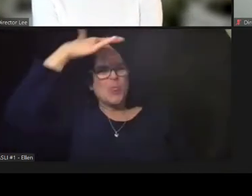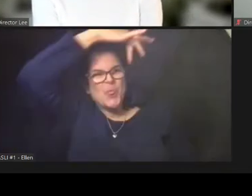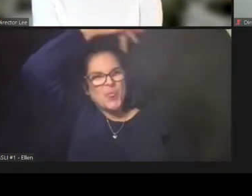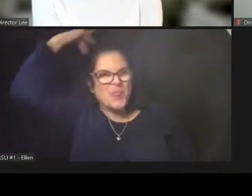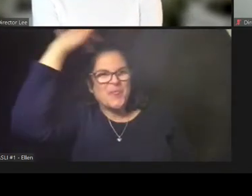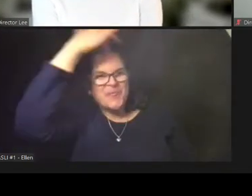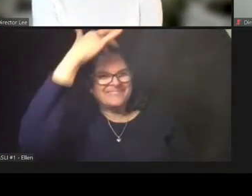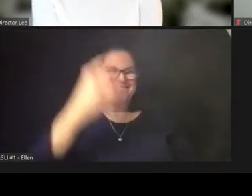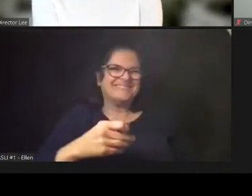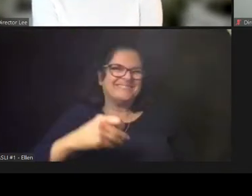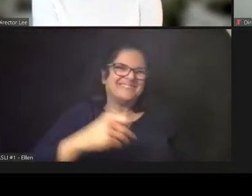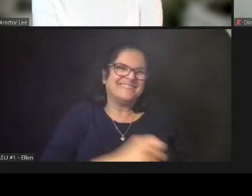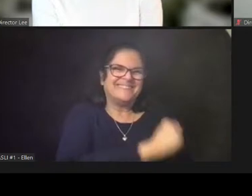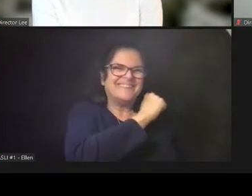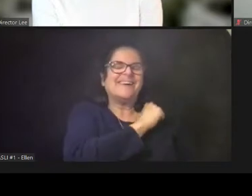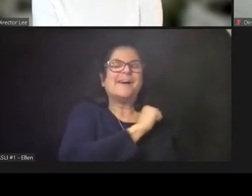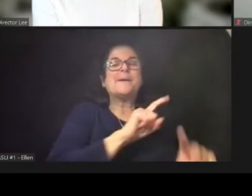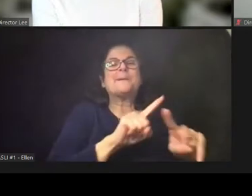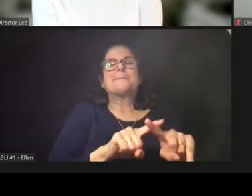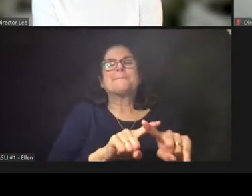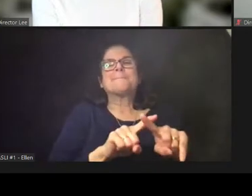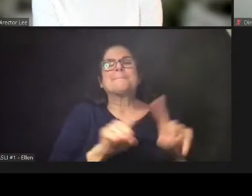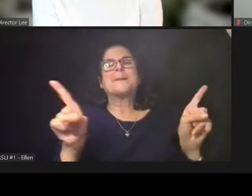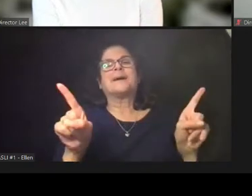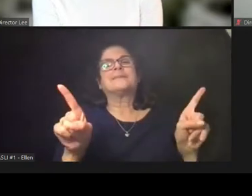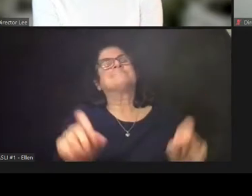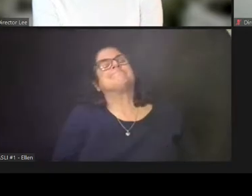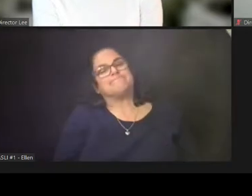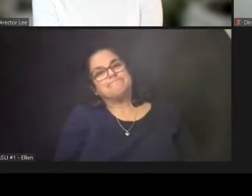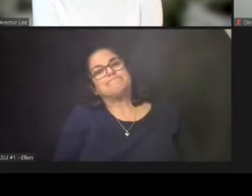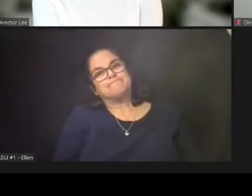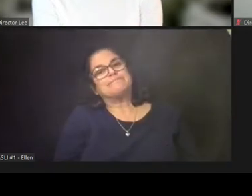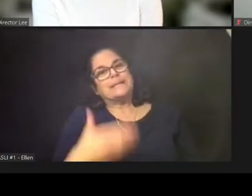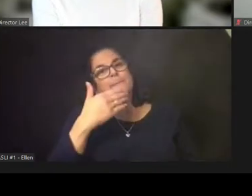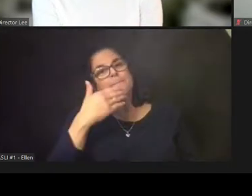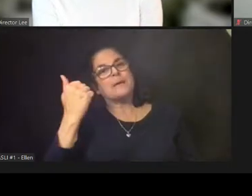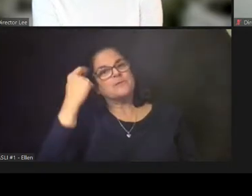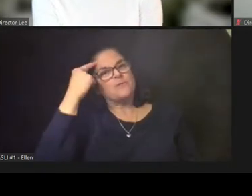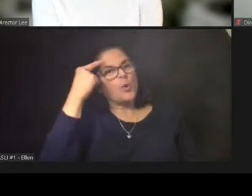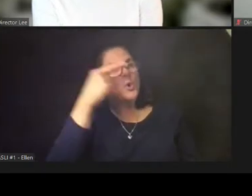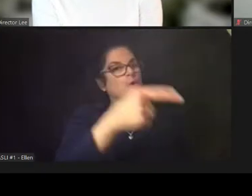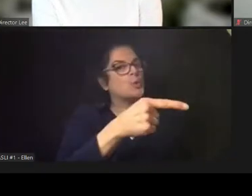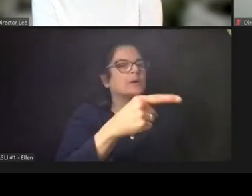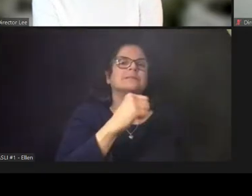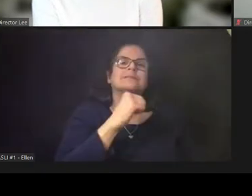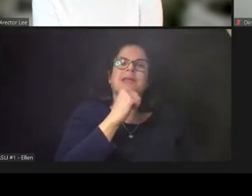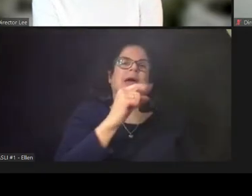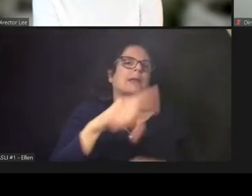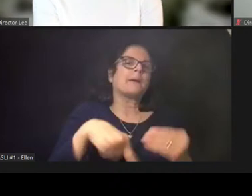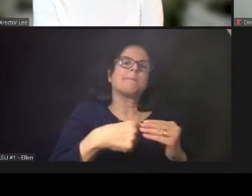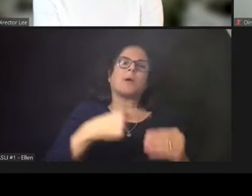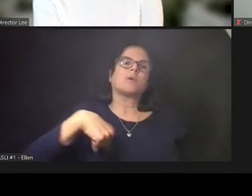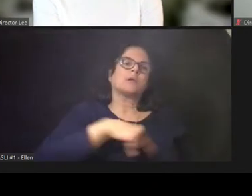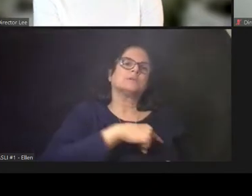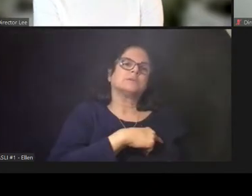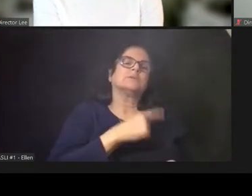But I see now that, you know, this is what's best for you, because it's not about us. It's what's best for